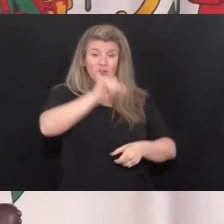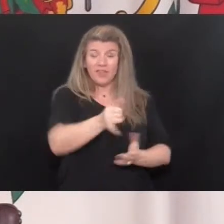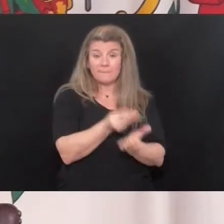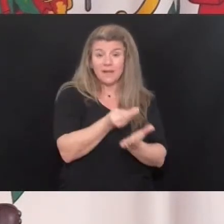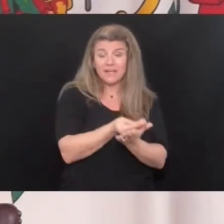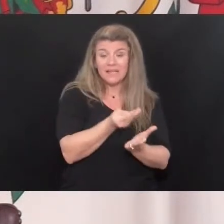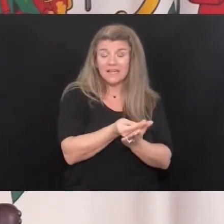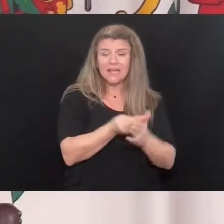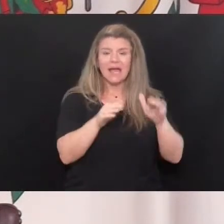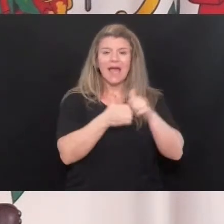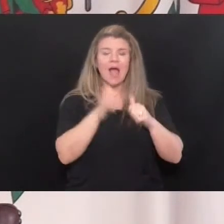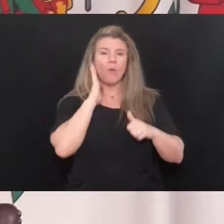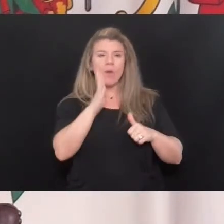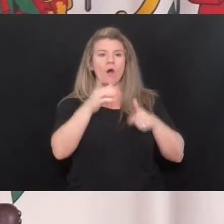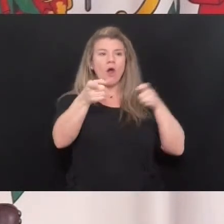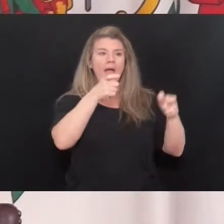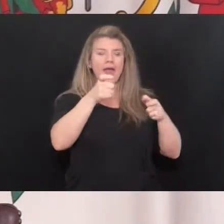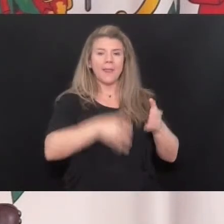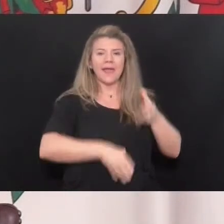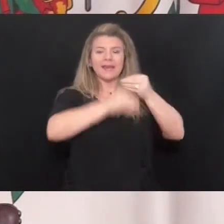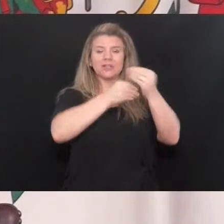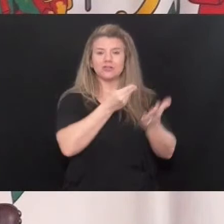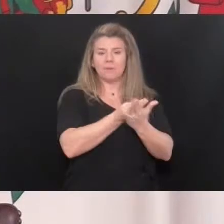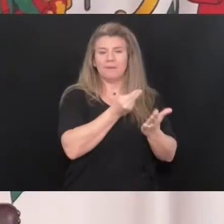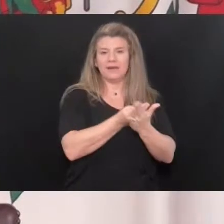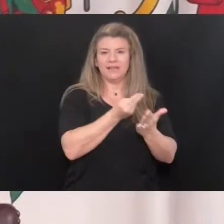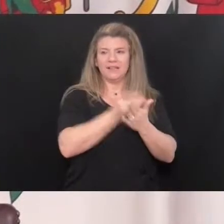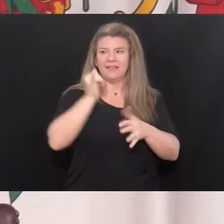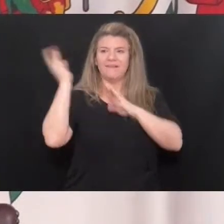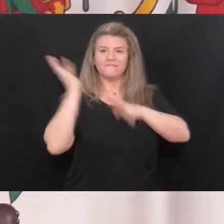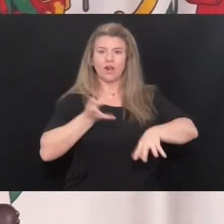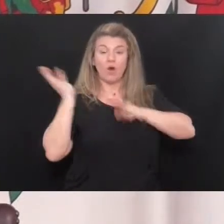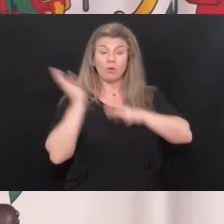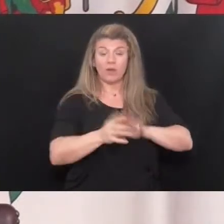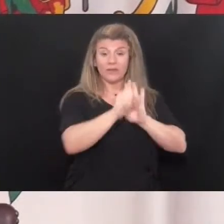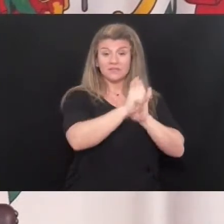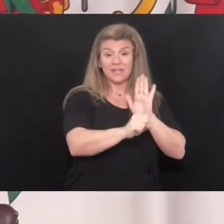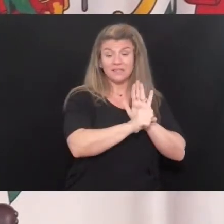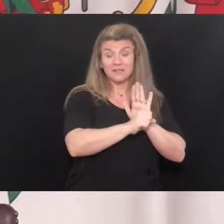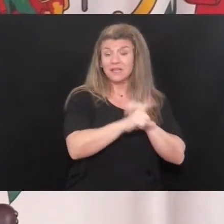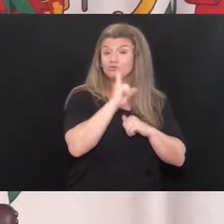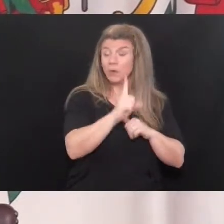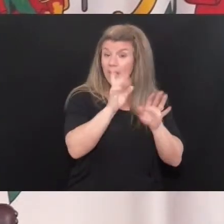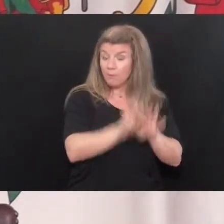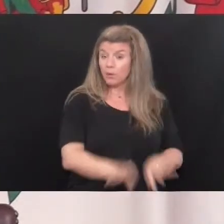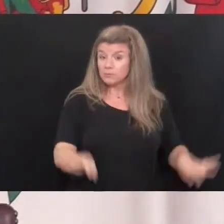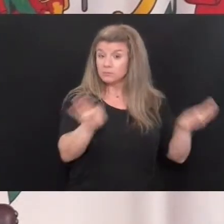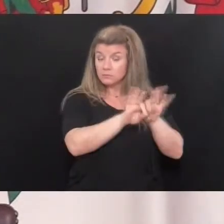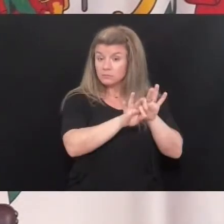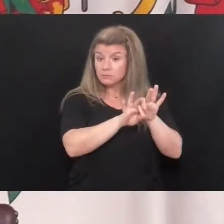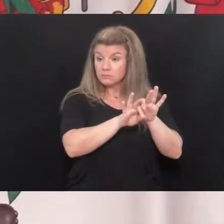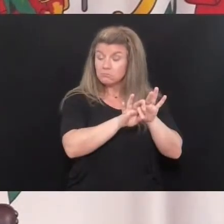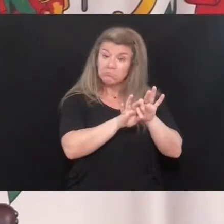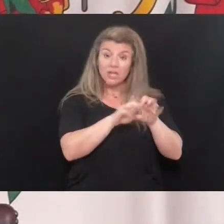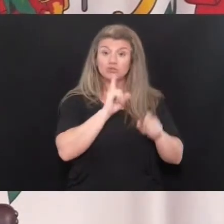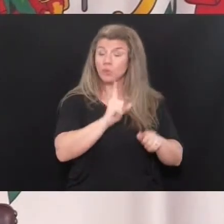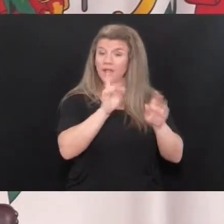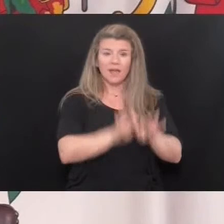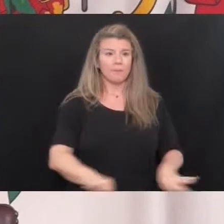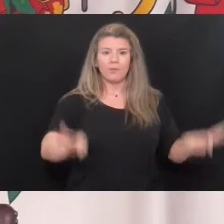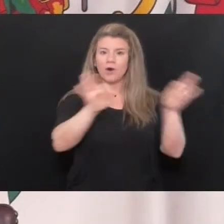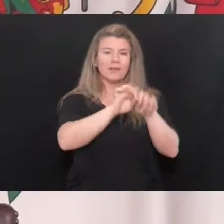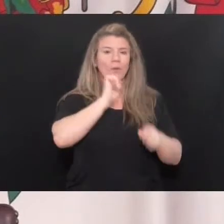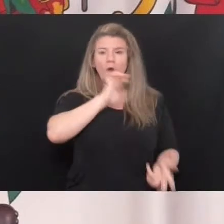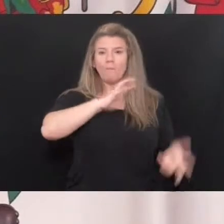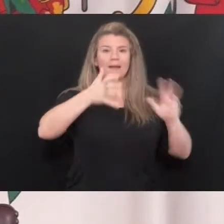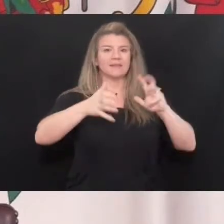we're going to handle the additional monies that come into our state. It's really important. It's really important that we don't screw it